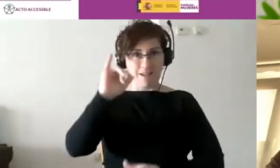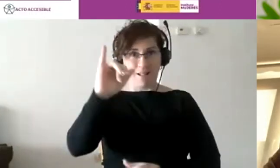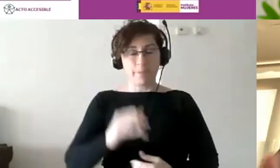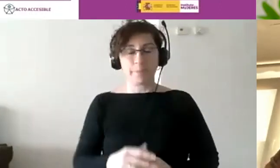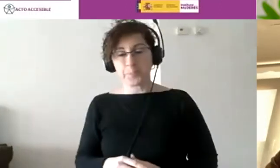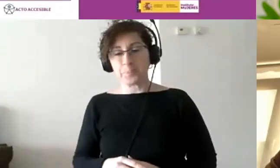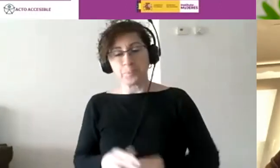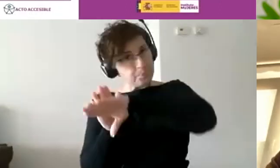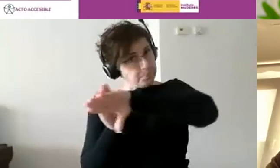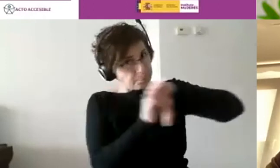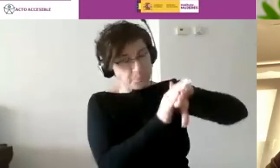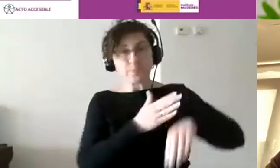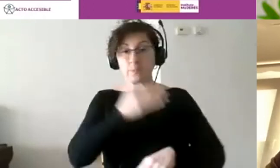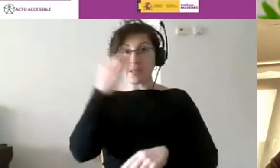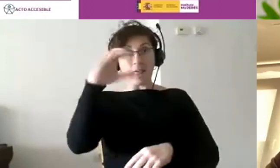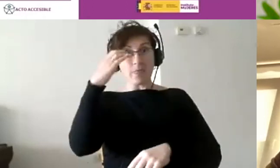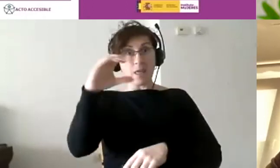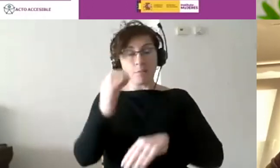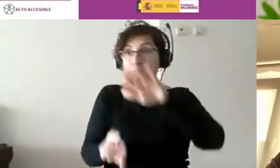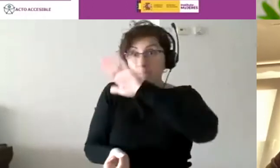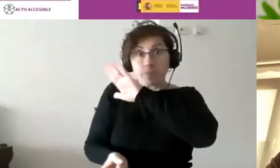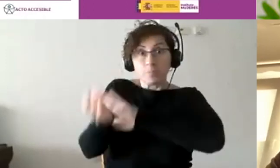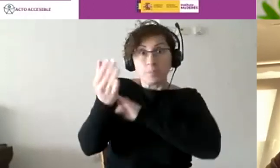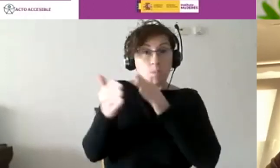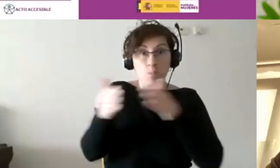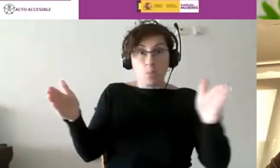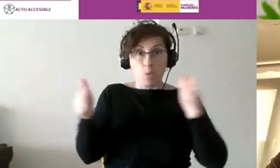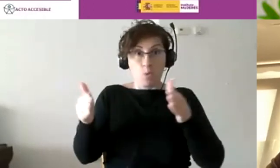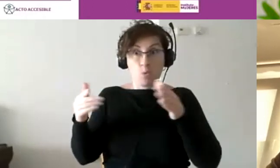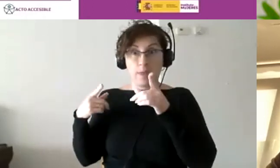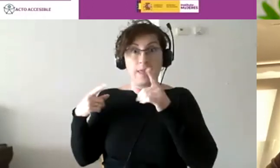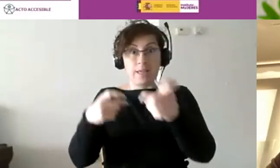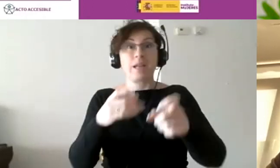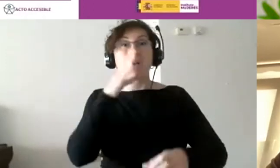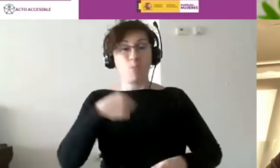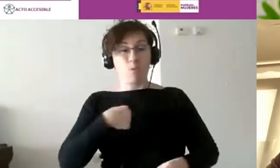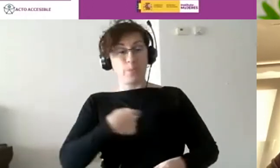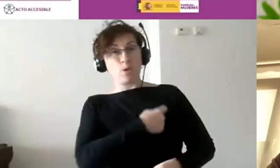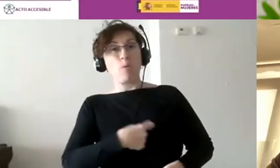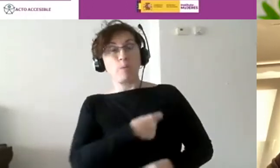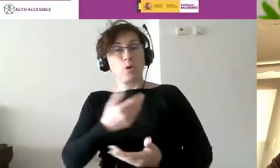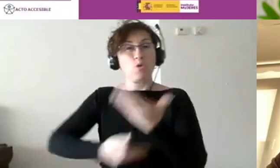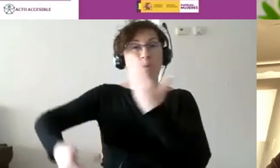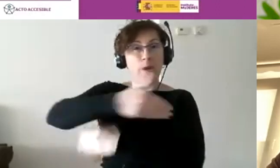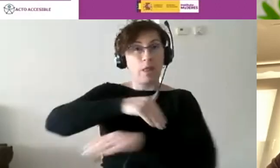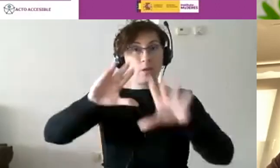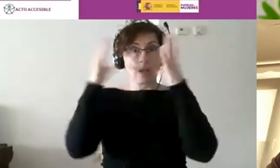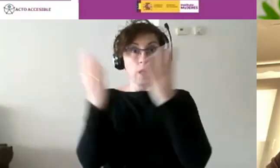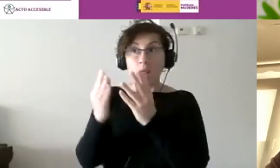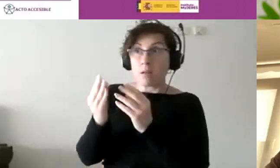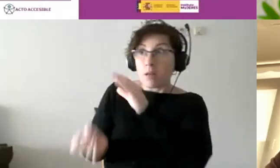freedom is back in the streets of Ukraine as soon as possible. CERMI has the